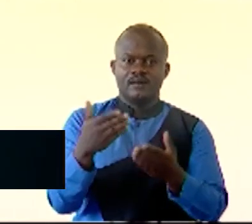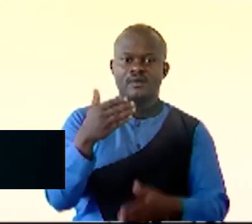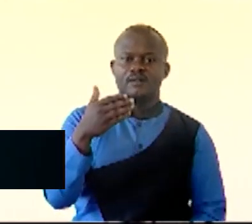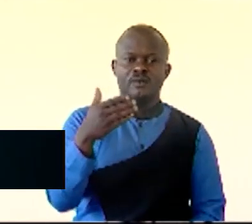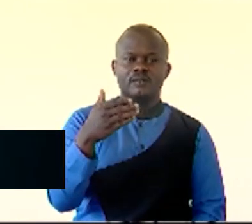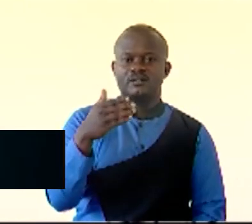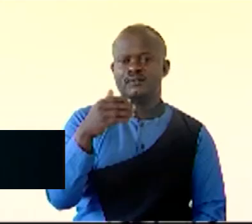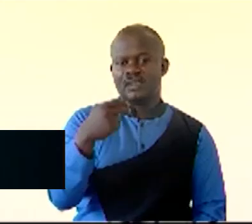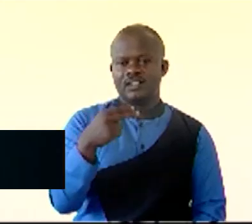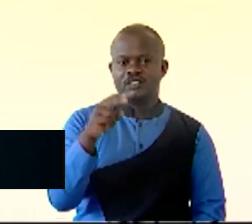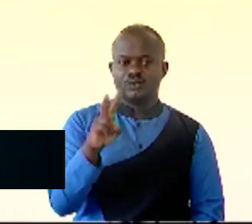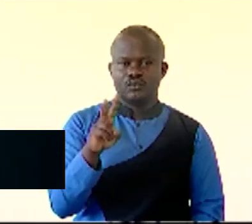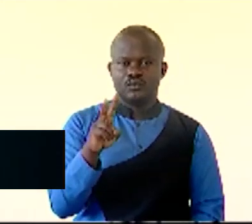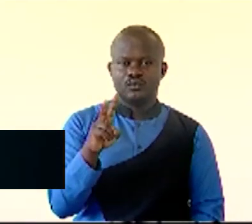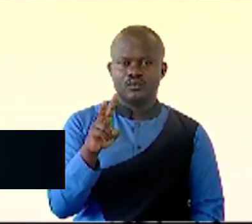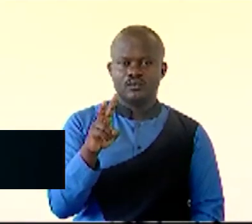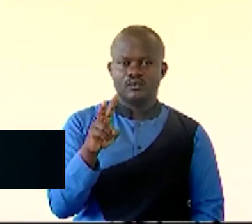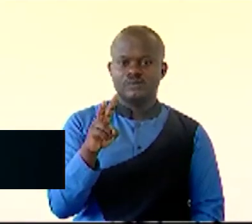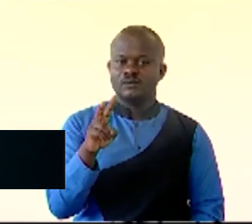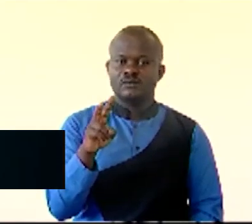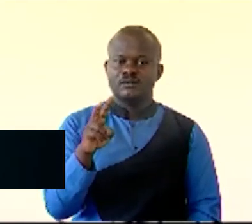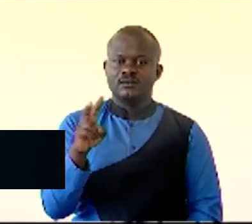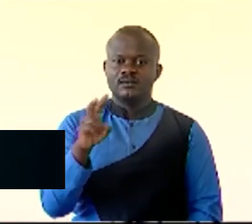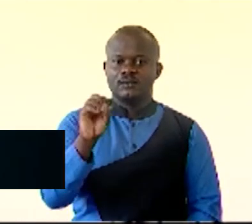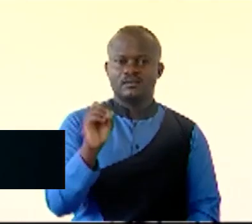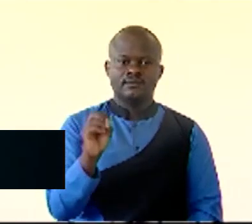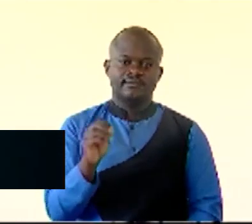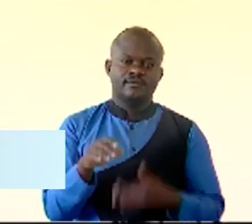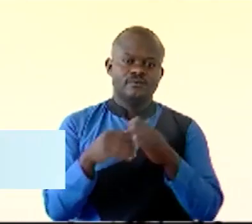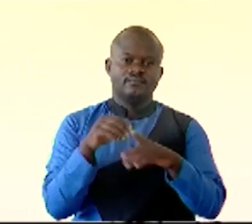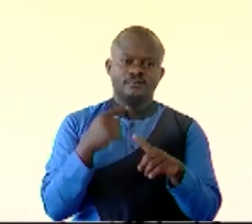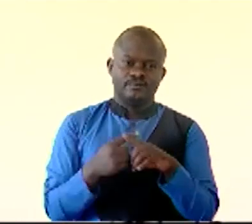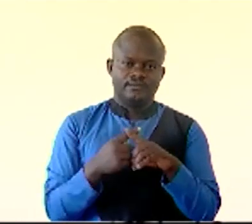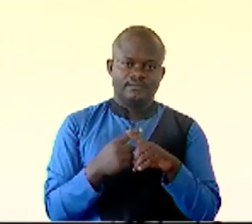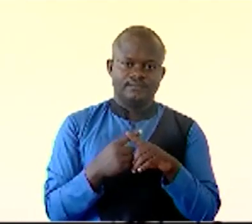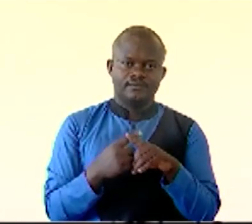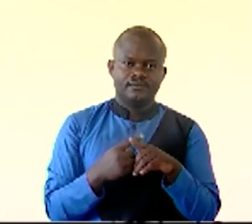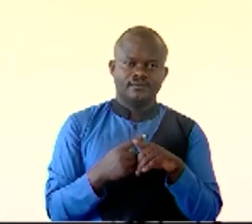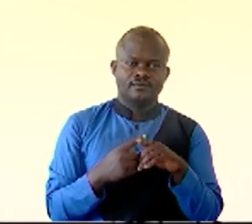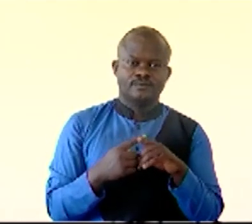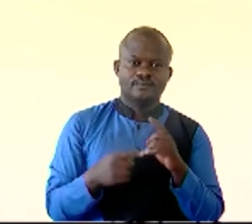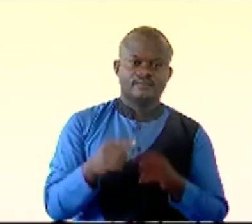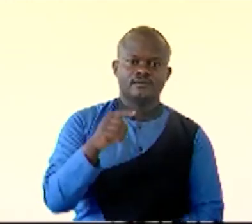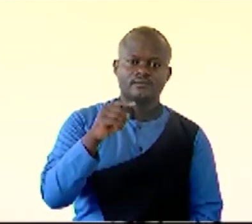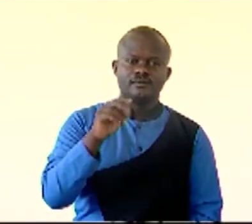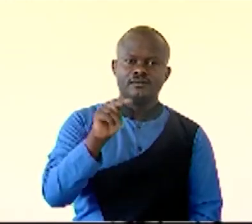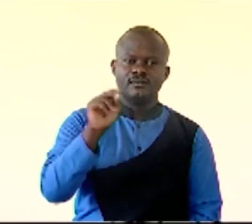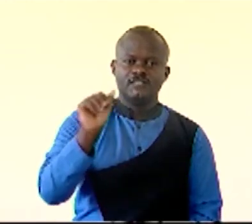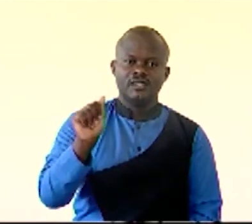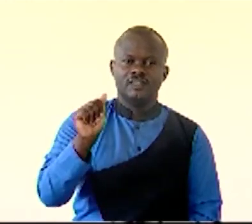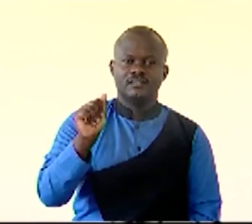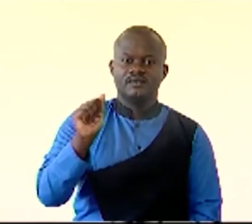magnesium oxide in the solid state, plus nitrogen dioxide, which is a gas,